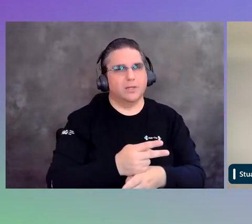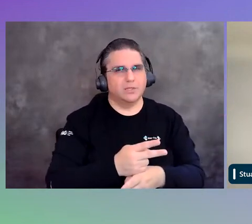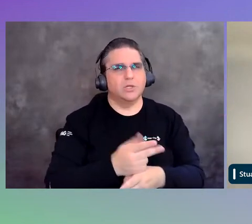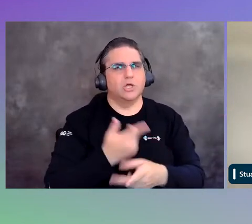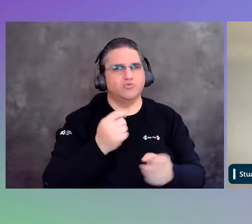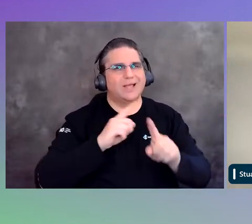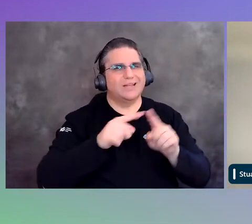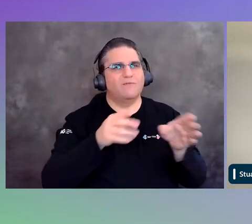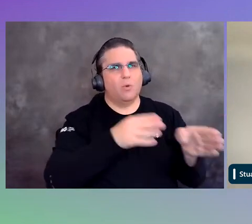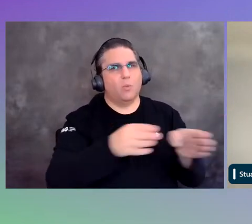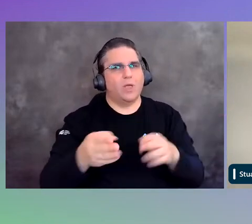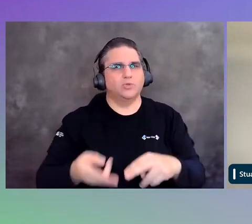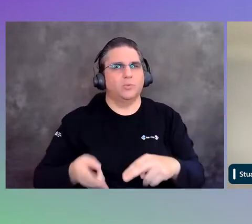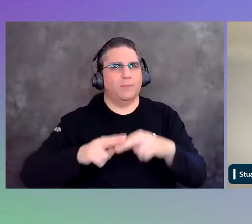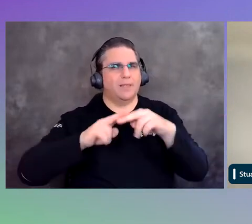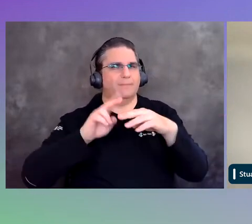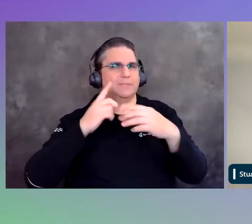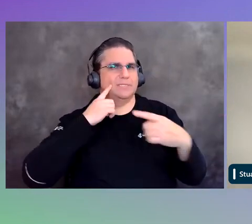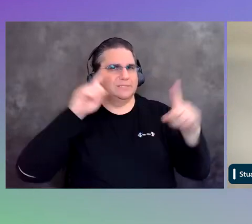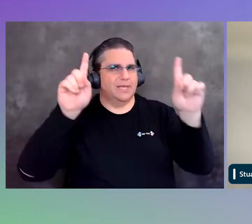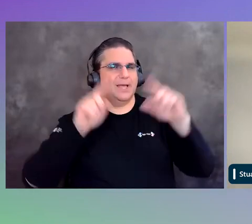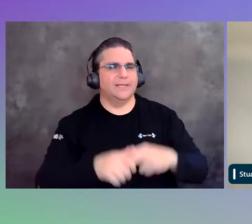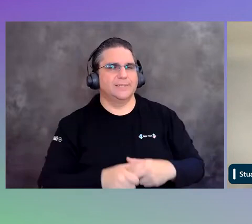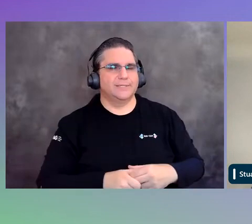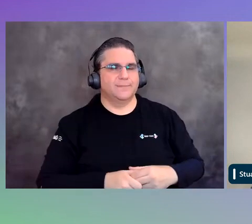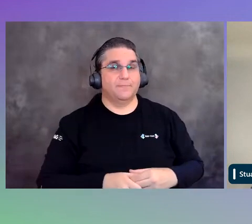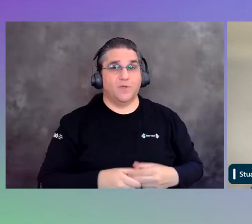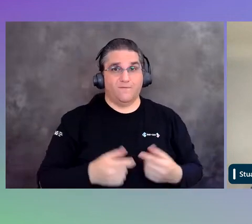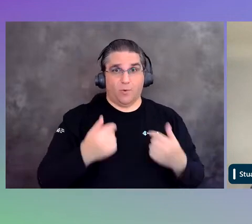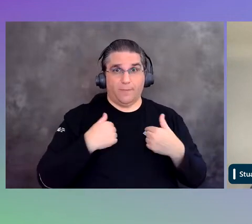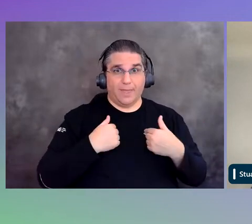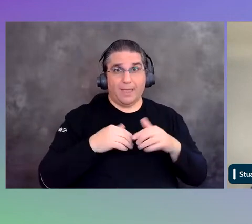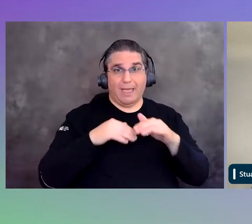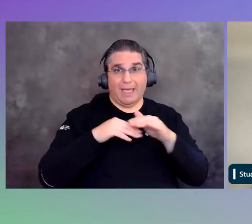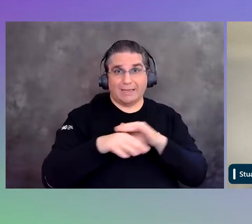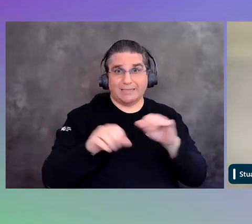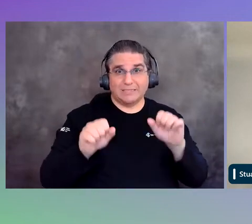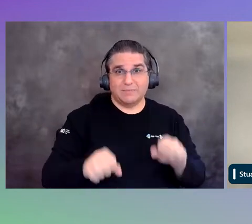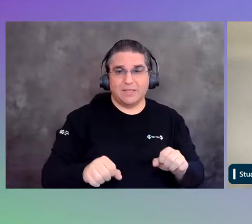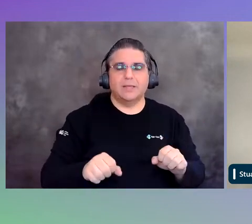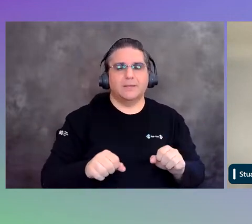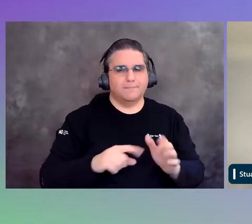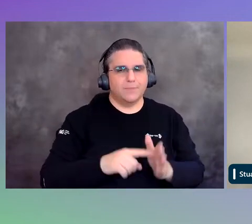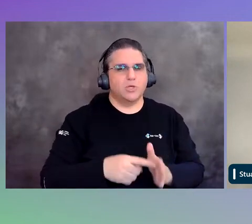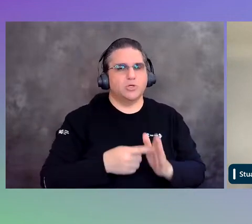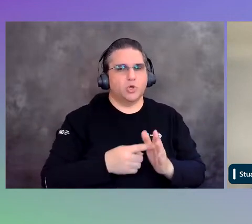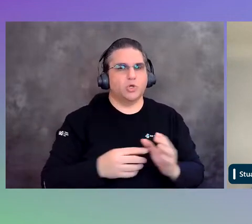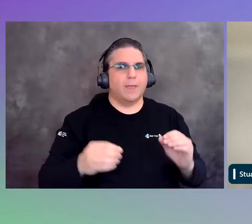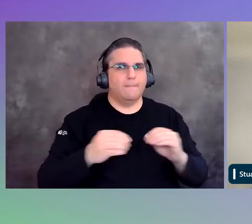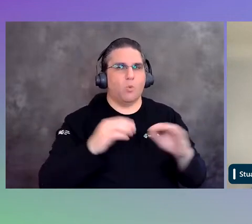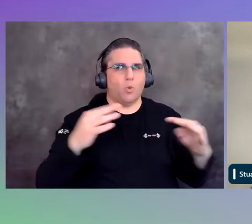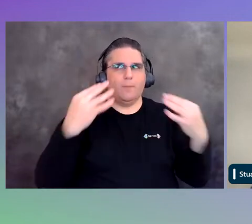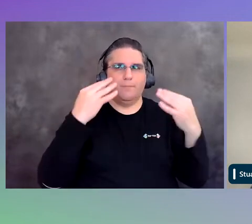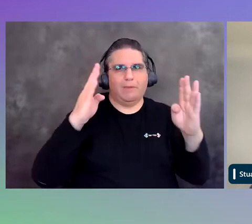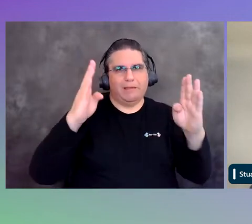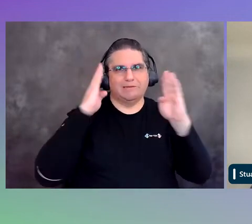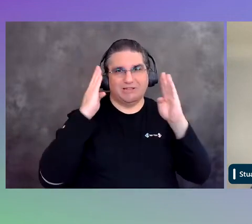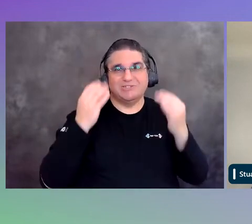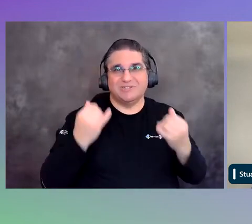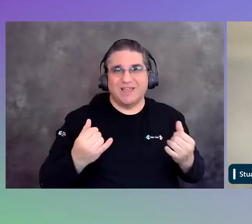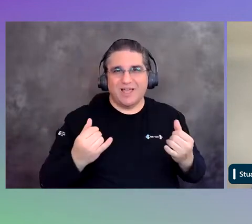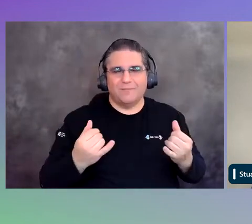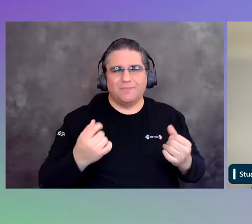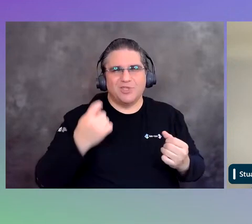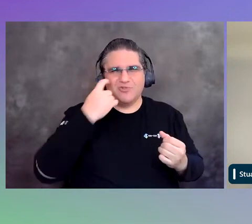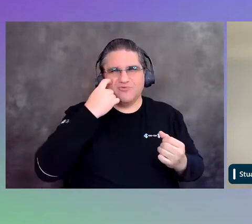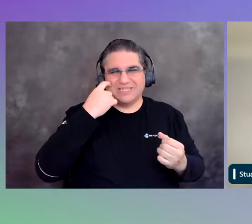up that success. And I think for me, like accessibility is really starting to get the voice it deserves. I was at a conference